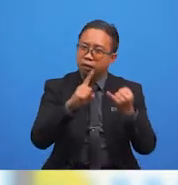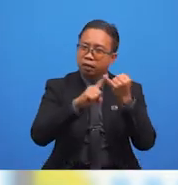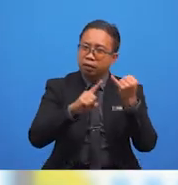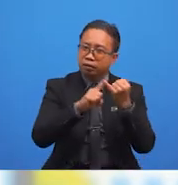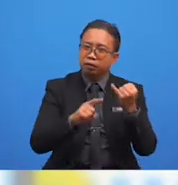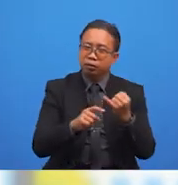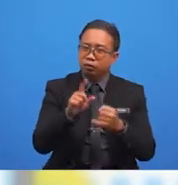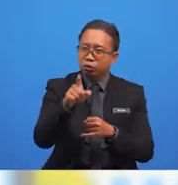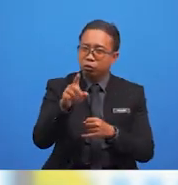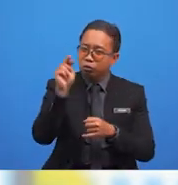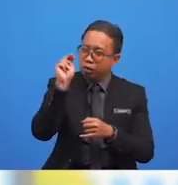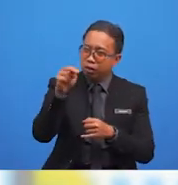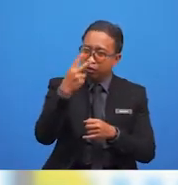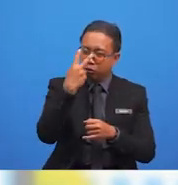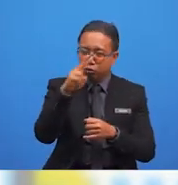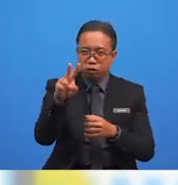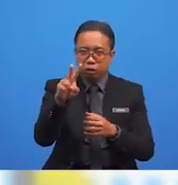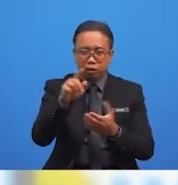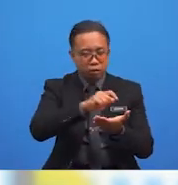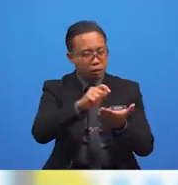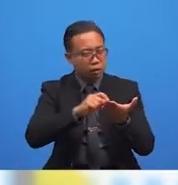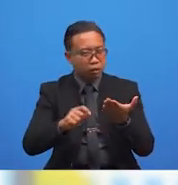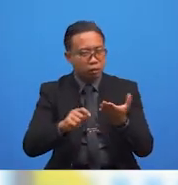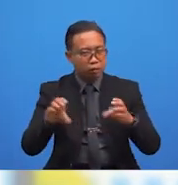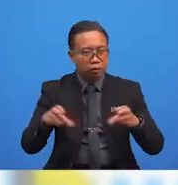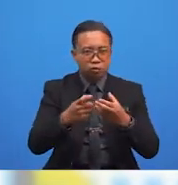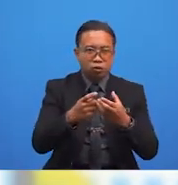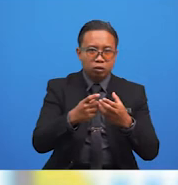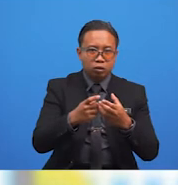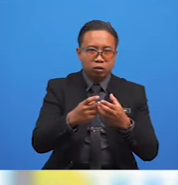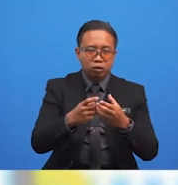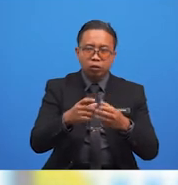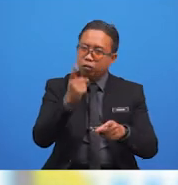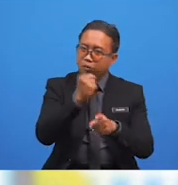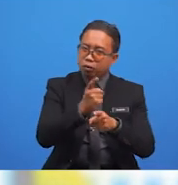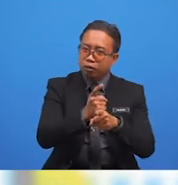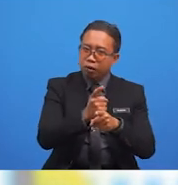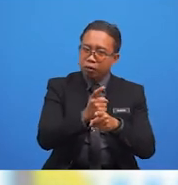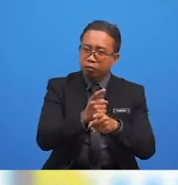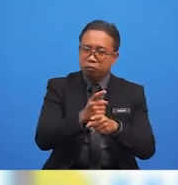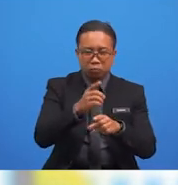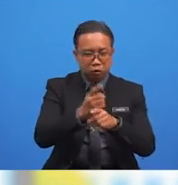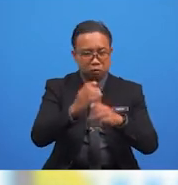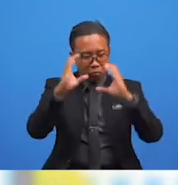And lastly, you need to check your writing. Make sure that you have the correct